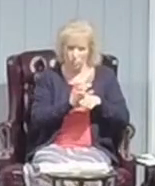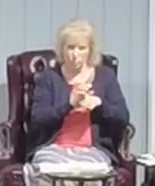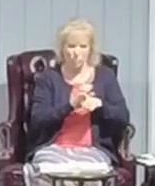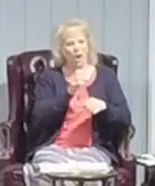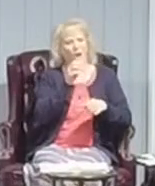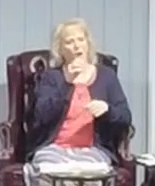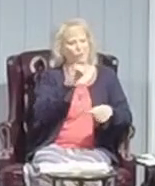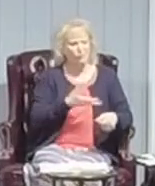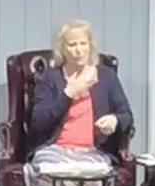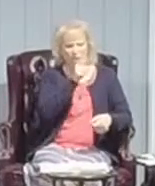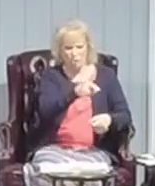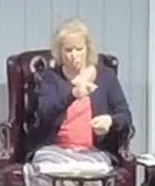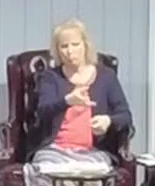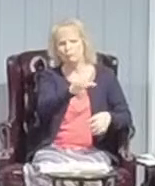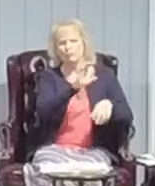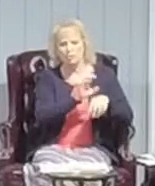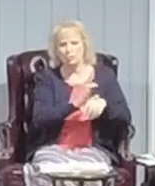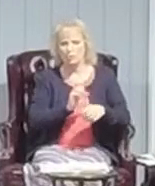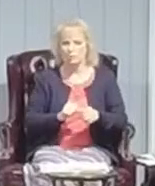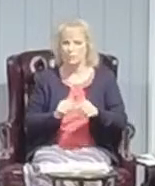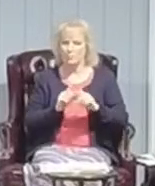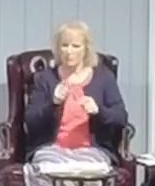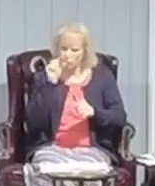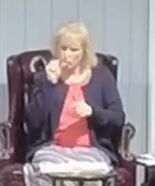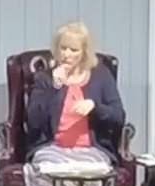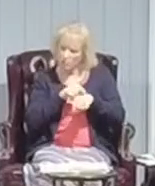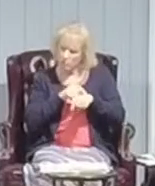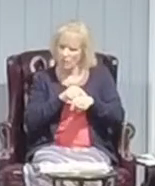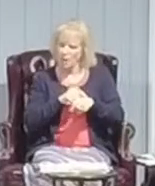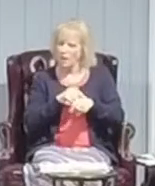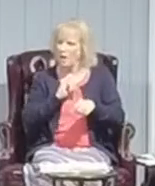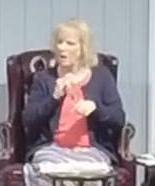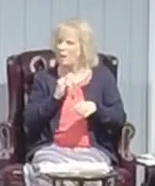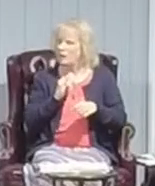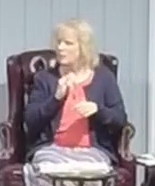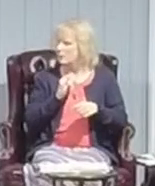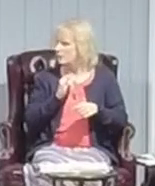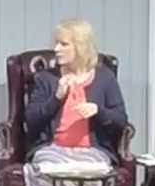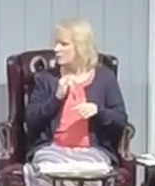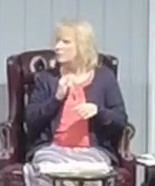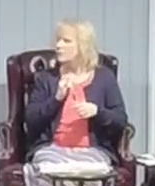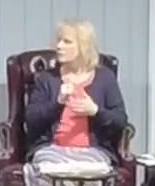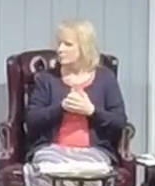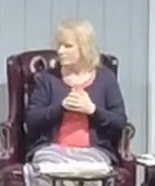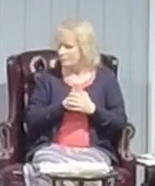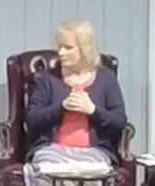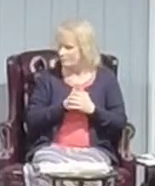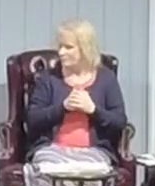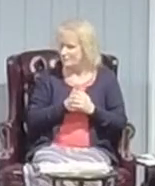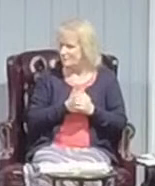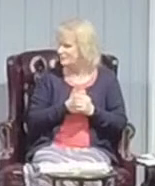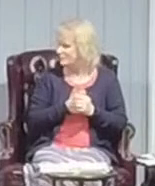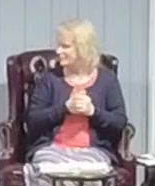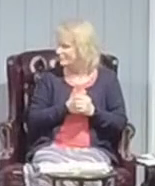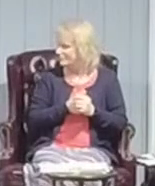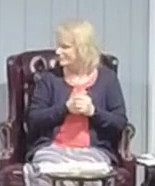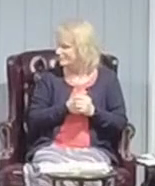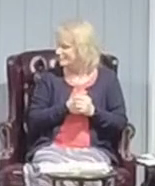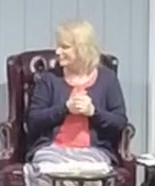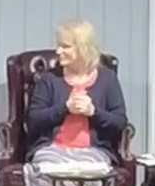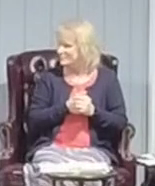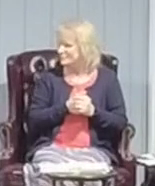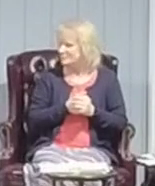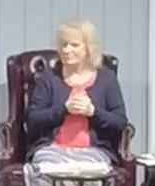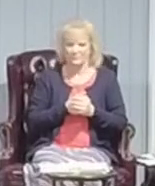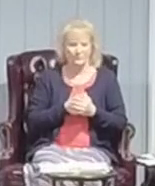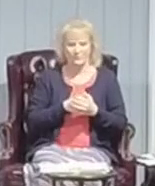no. I don't want anybody. Excuse me. Is the water okay?